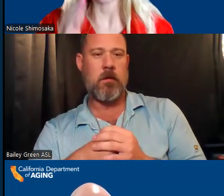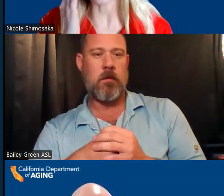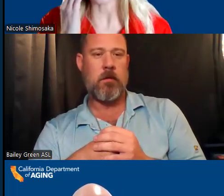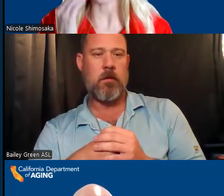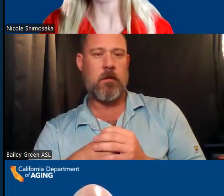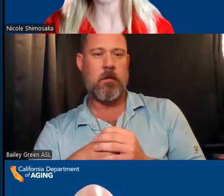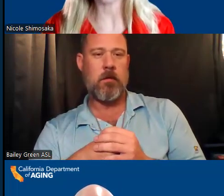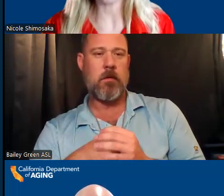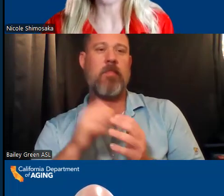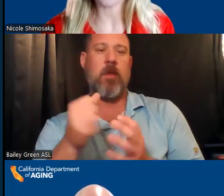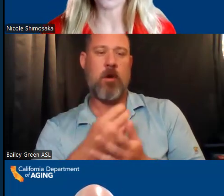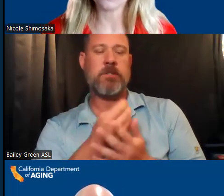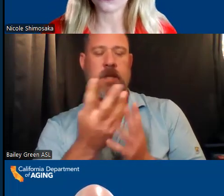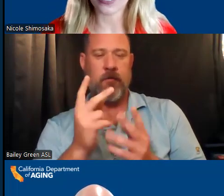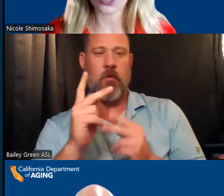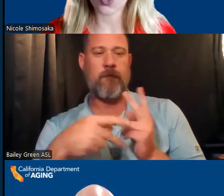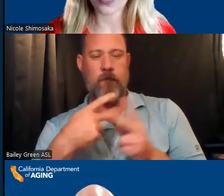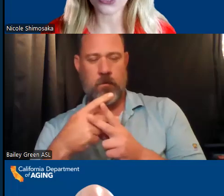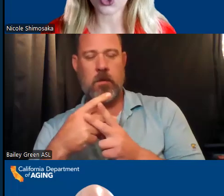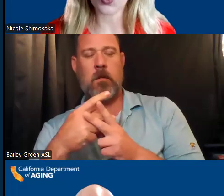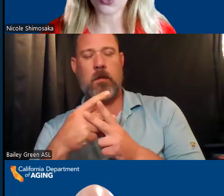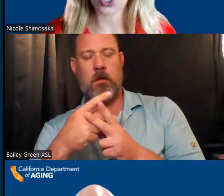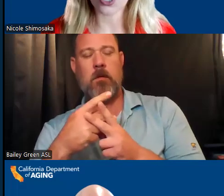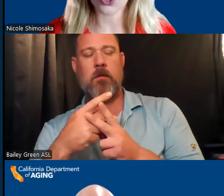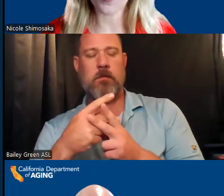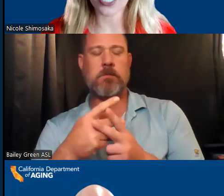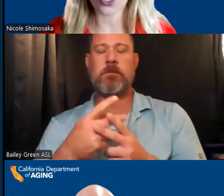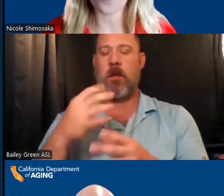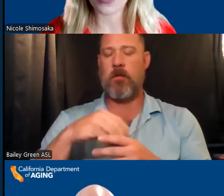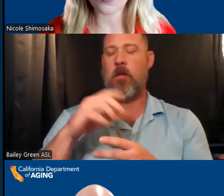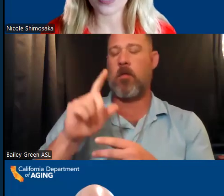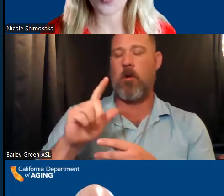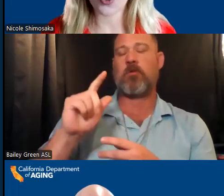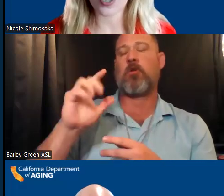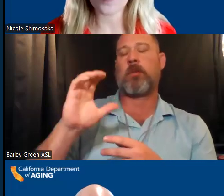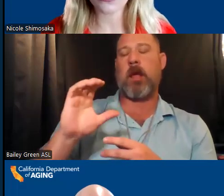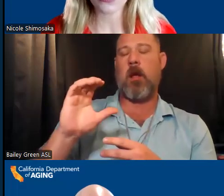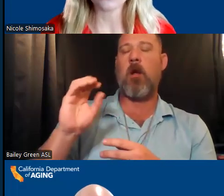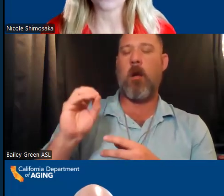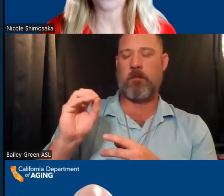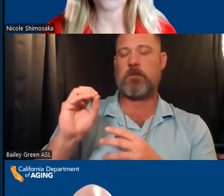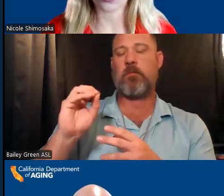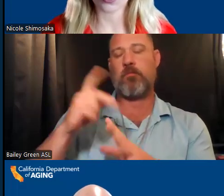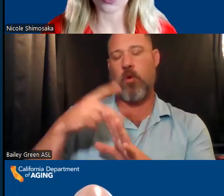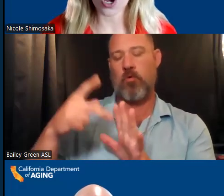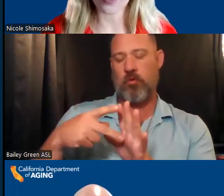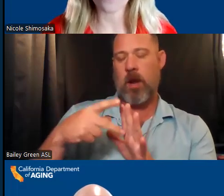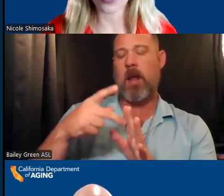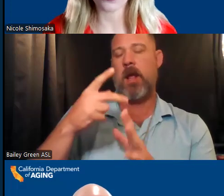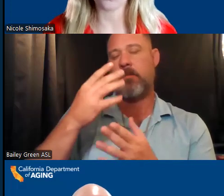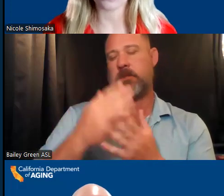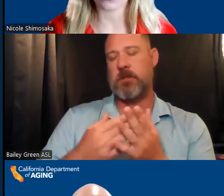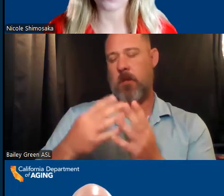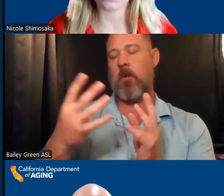There are several formulas that go into the long-term care ombudsman programs. Some of those are